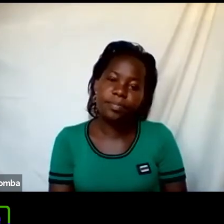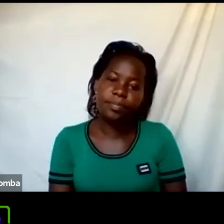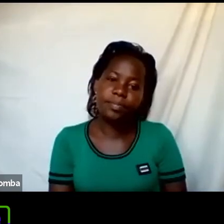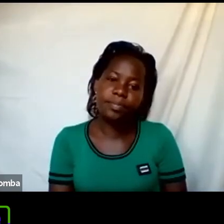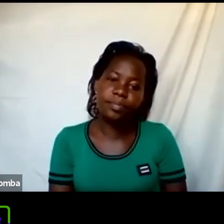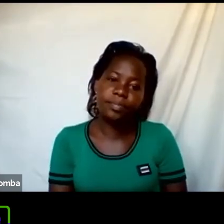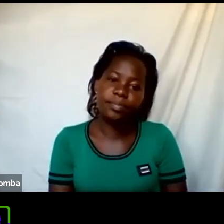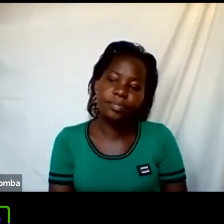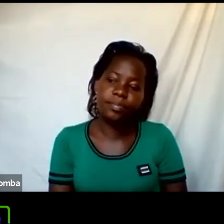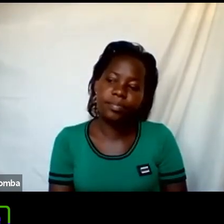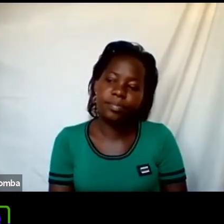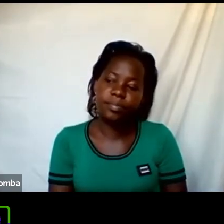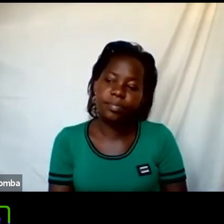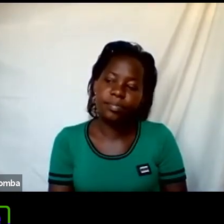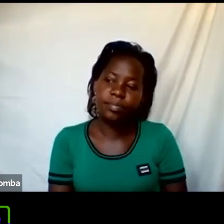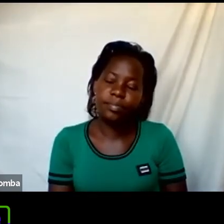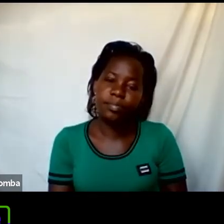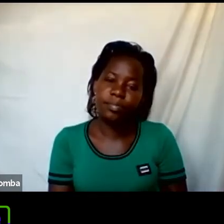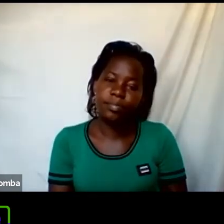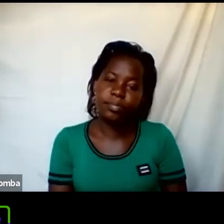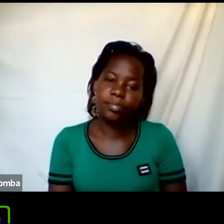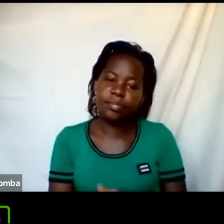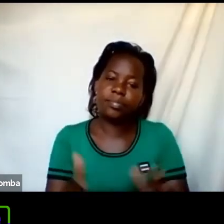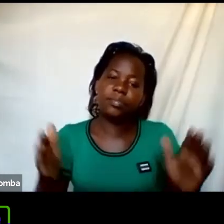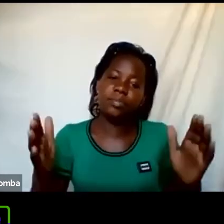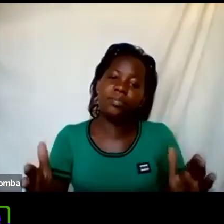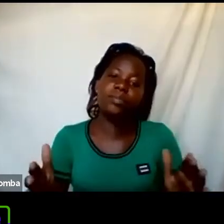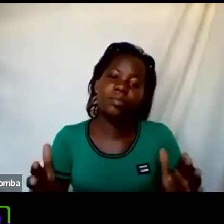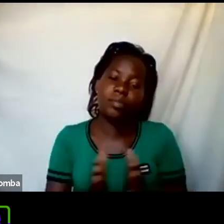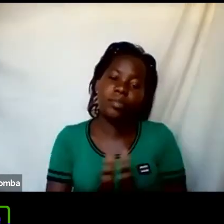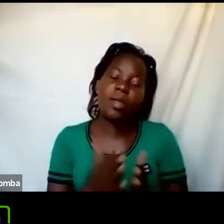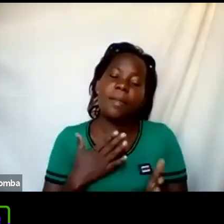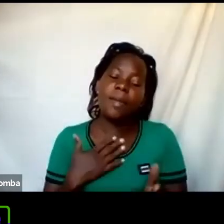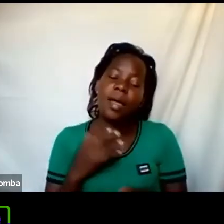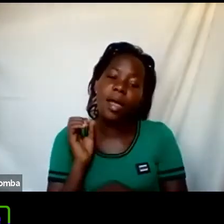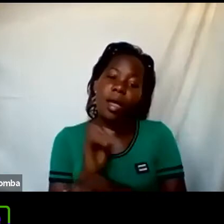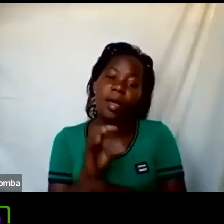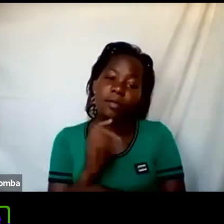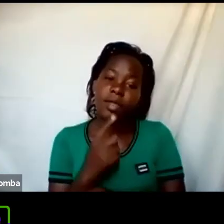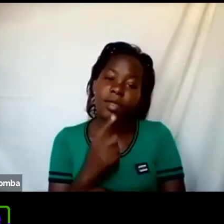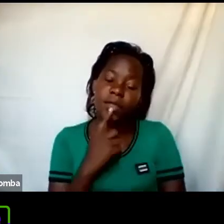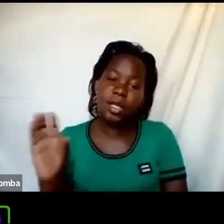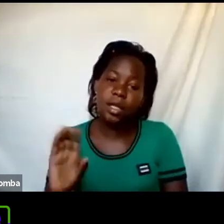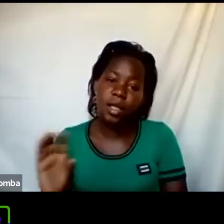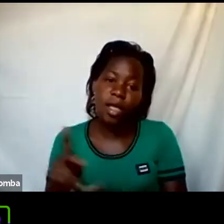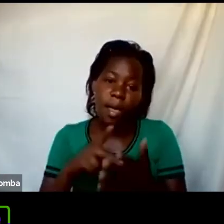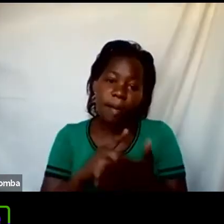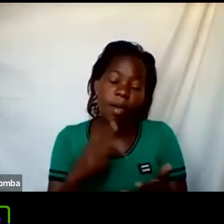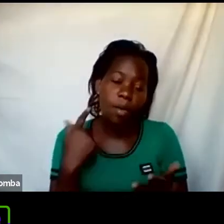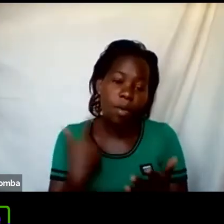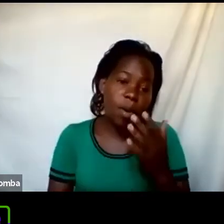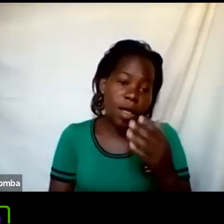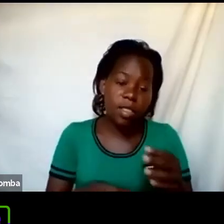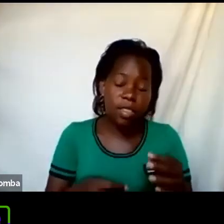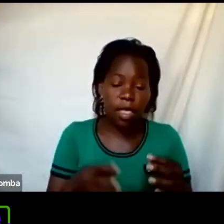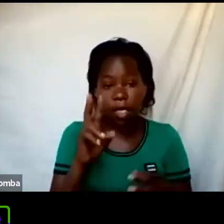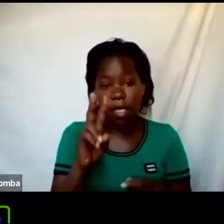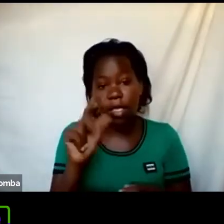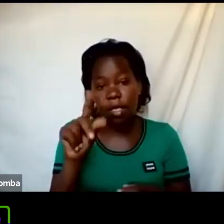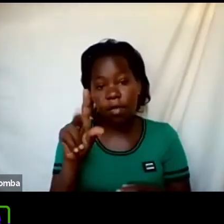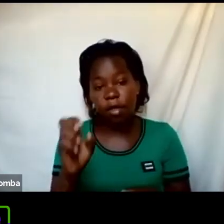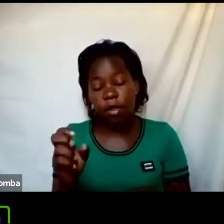That's a whole huge bet. I think my advice is that customers normally pay for what they value. If they value it, they'll come back,